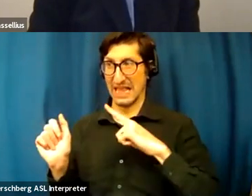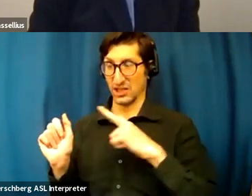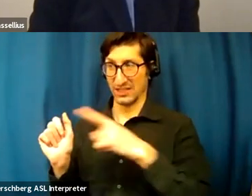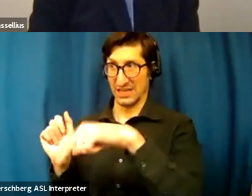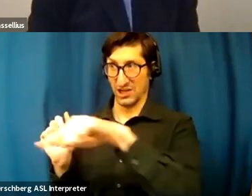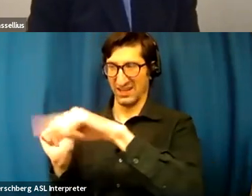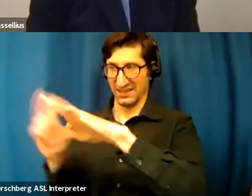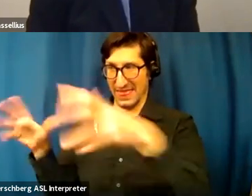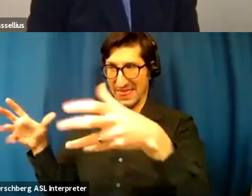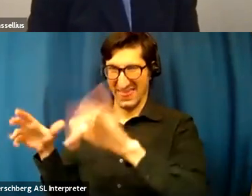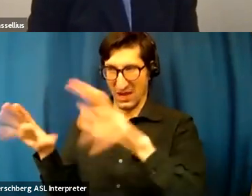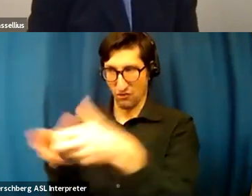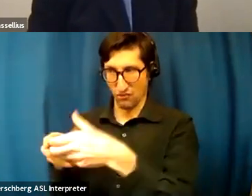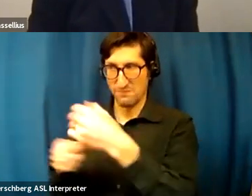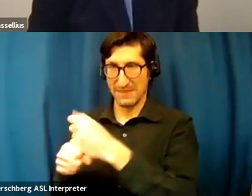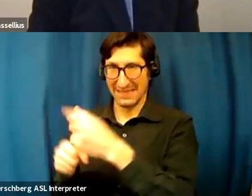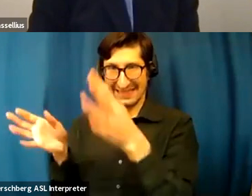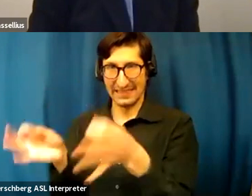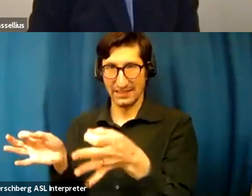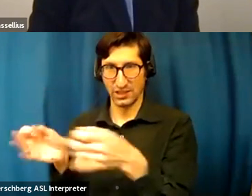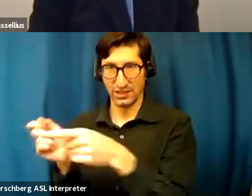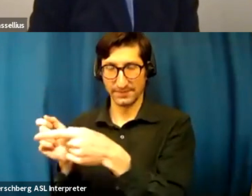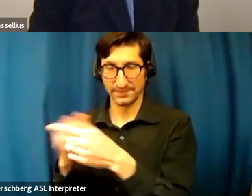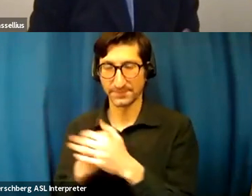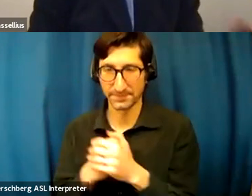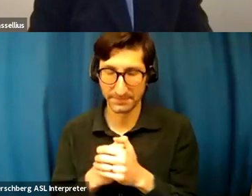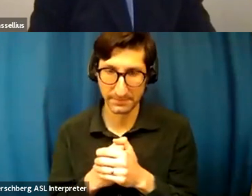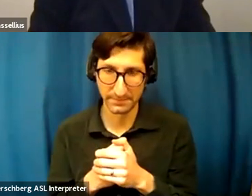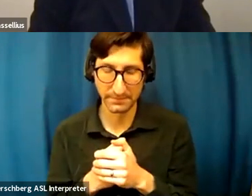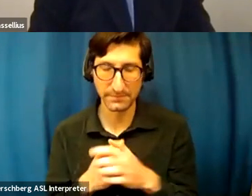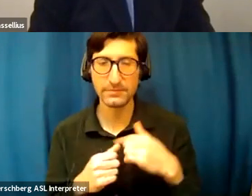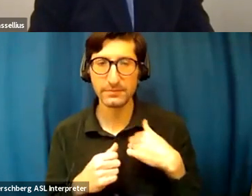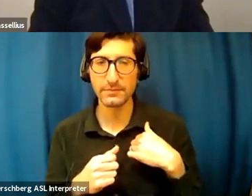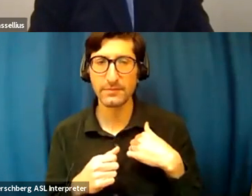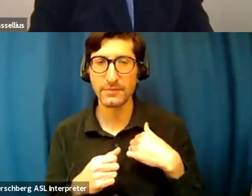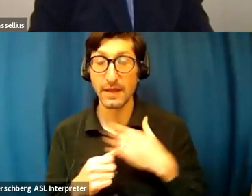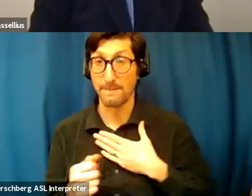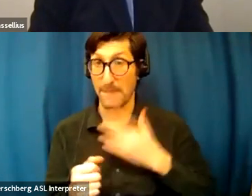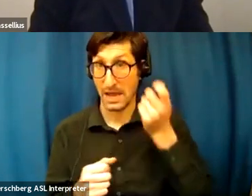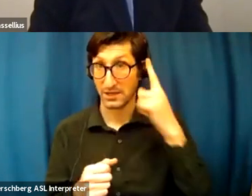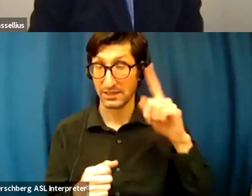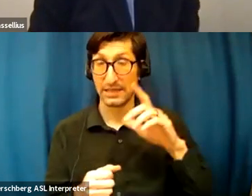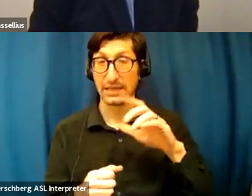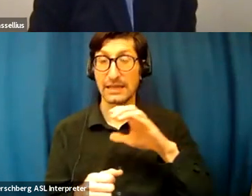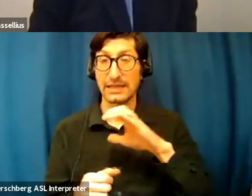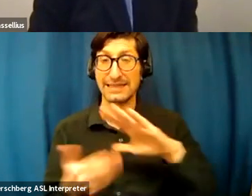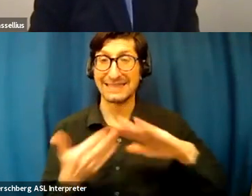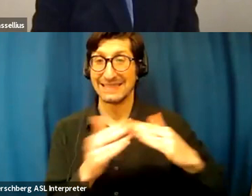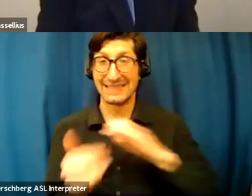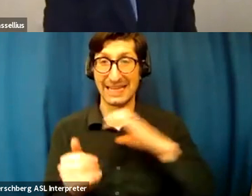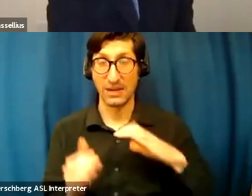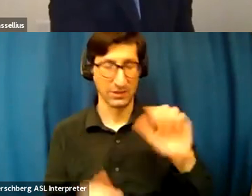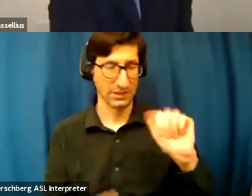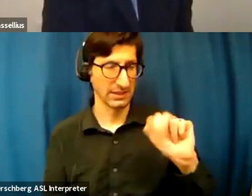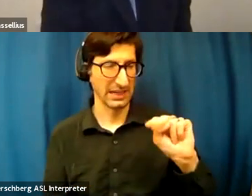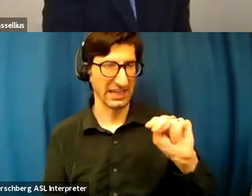that decision. I also understand that City Councilor Anissa Saibi George